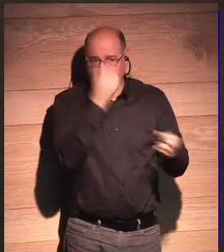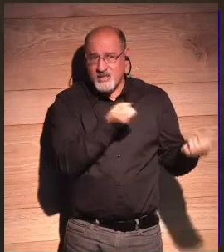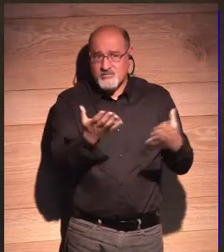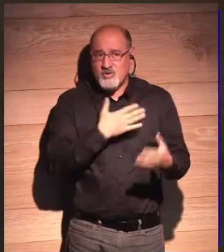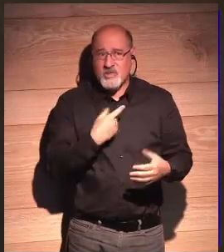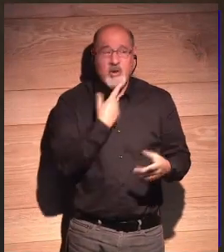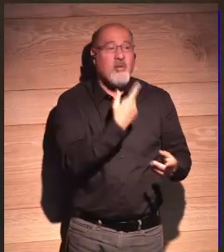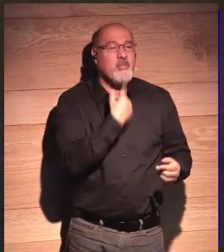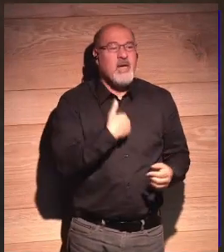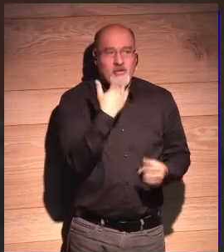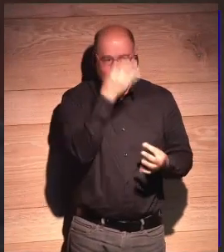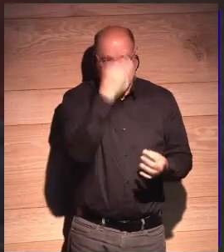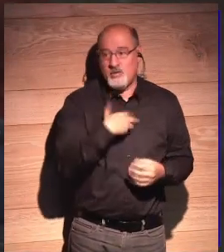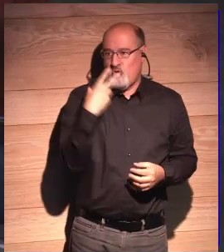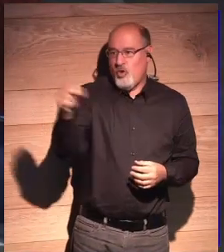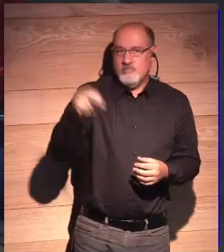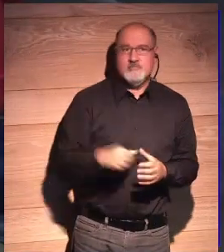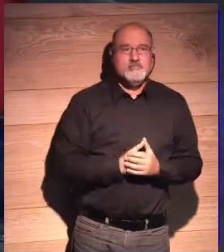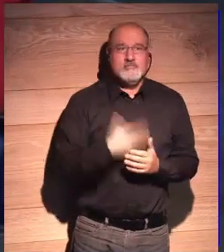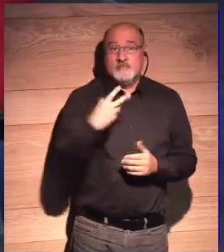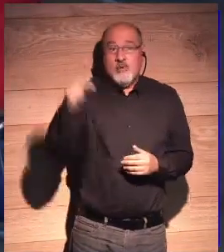please give us some. No.